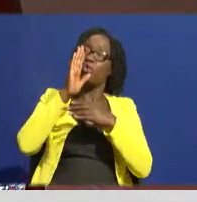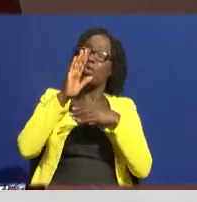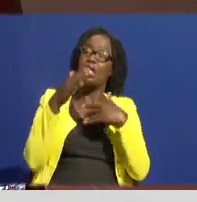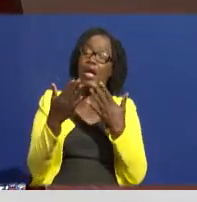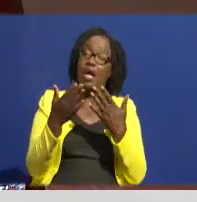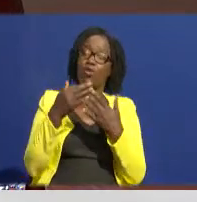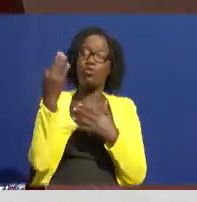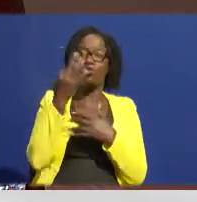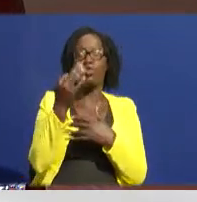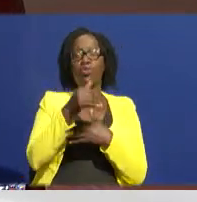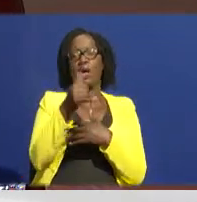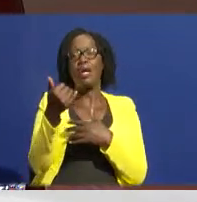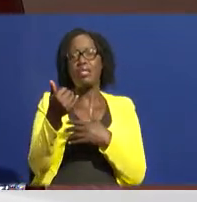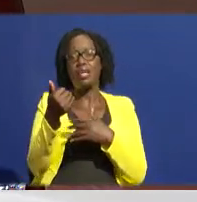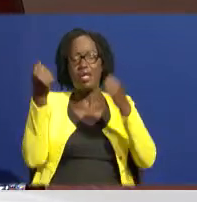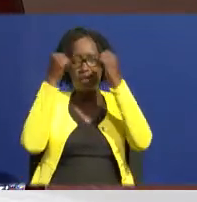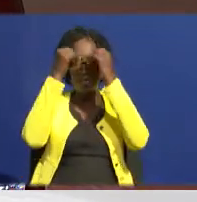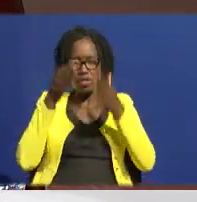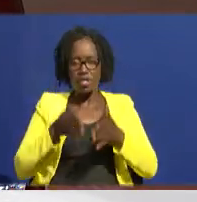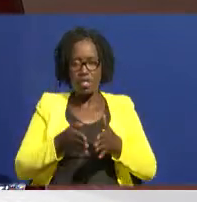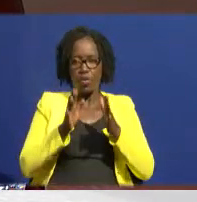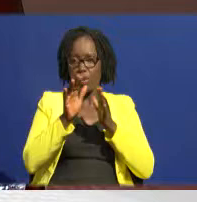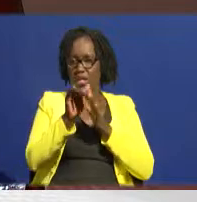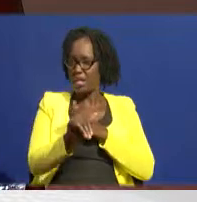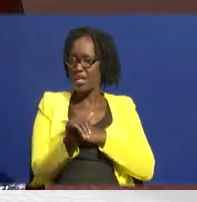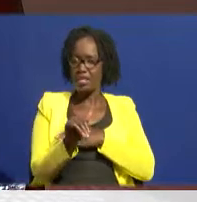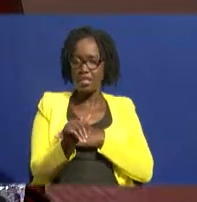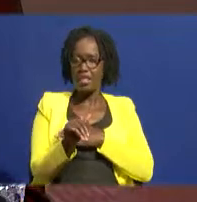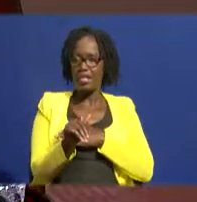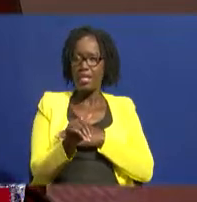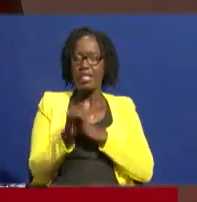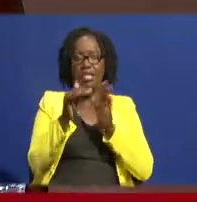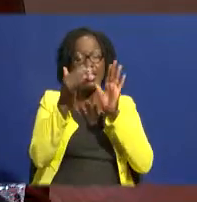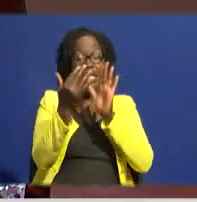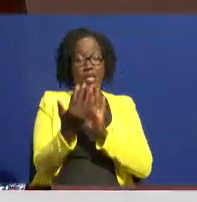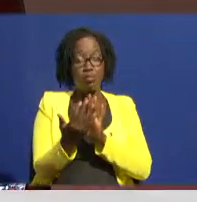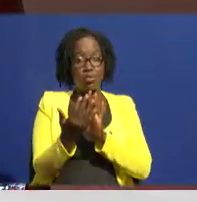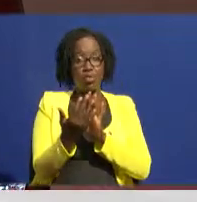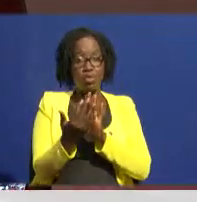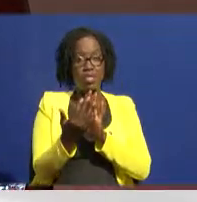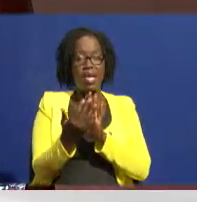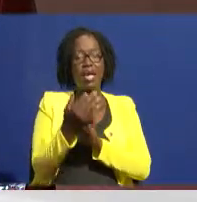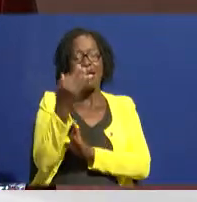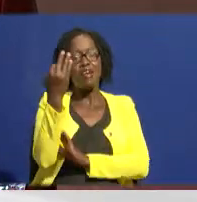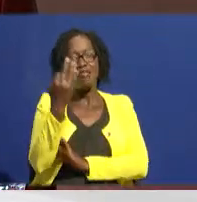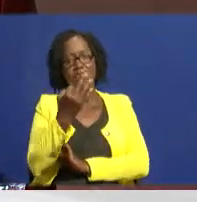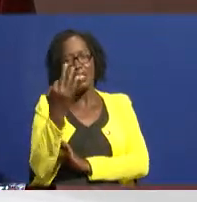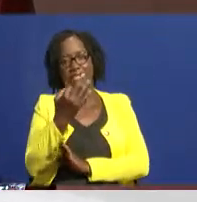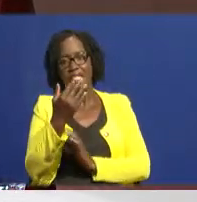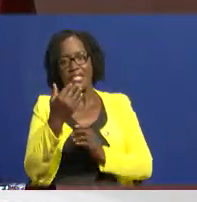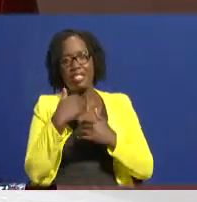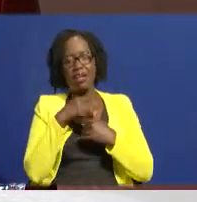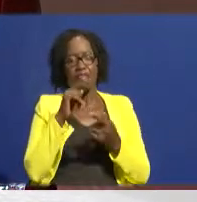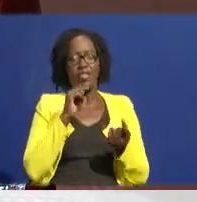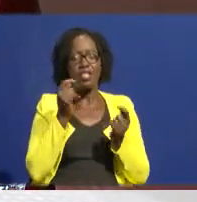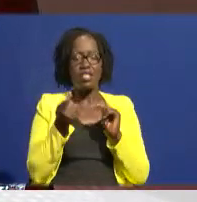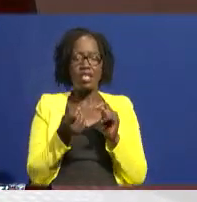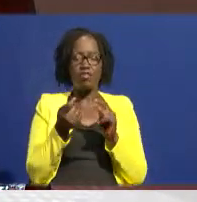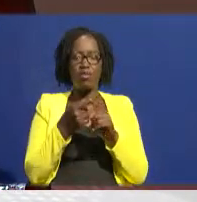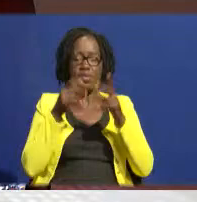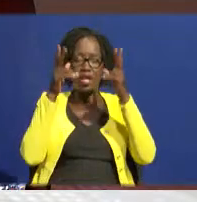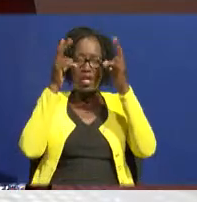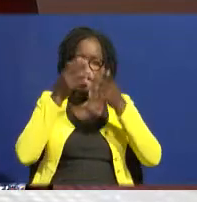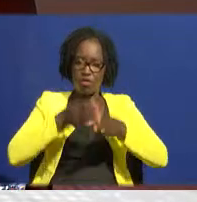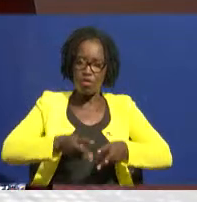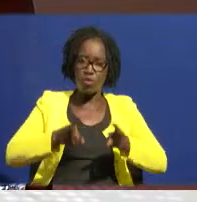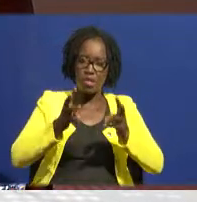their fellow students. Mm-hmm. And in a way that they can approach the students, evangelize, have them turn from their evil ways, mm-hmm.